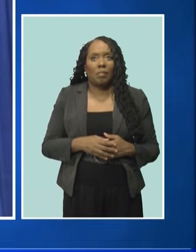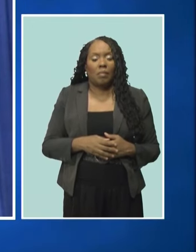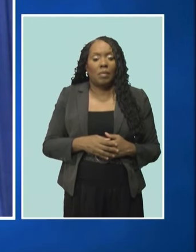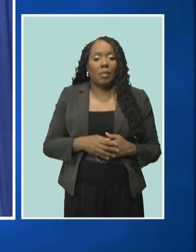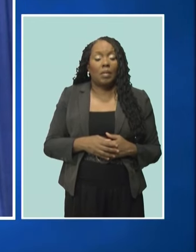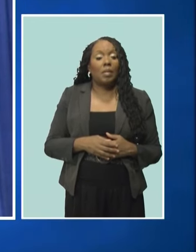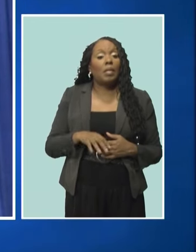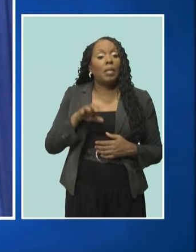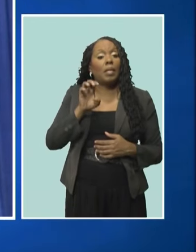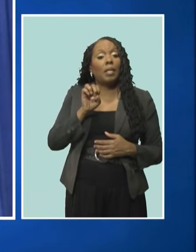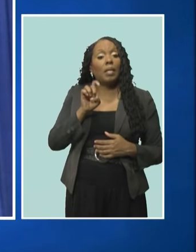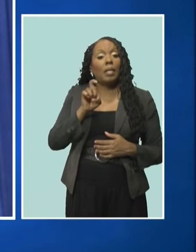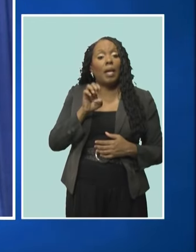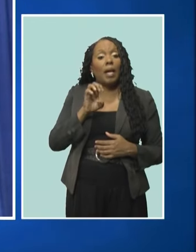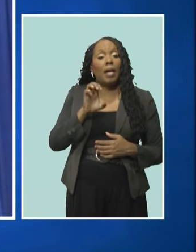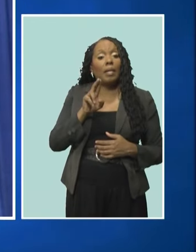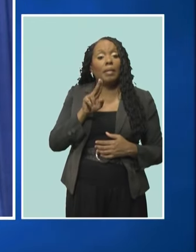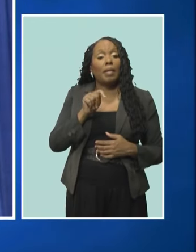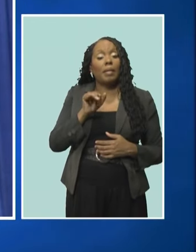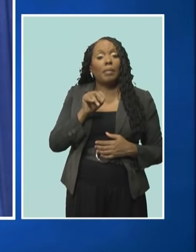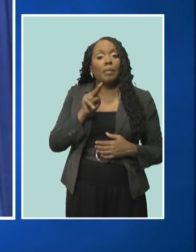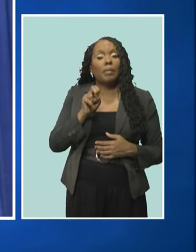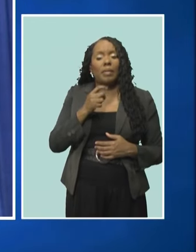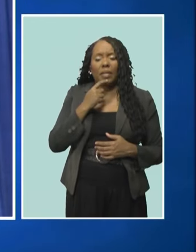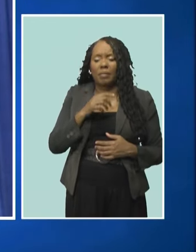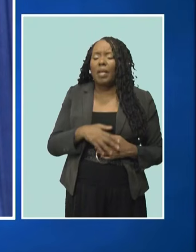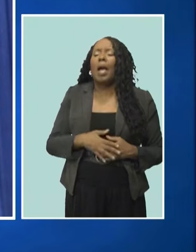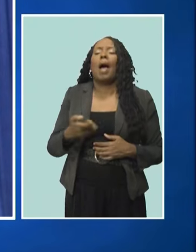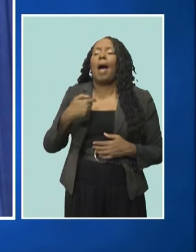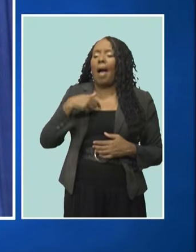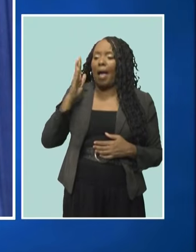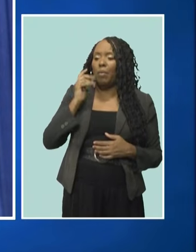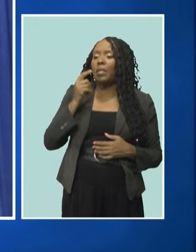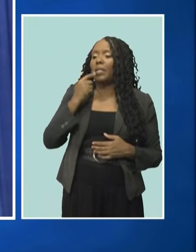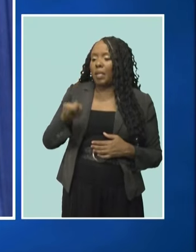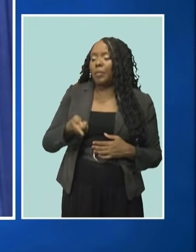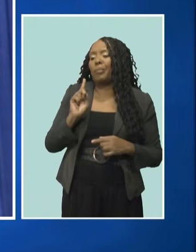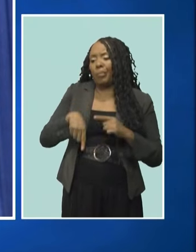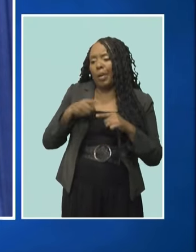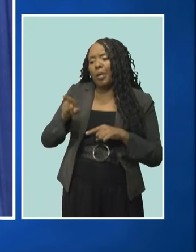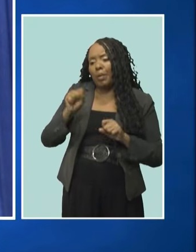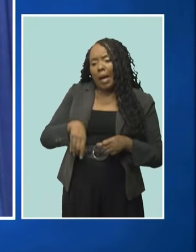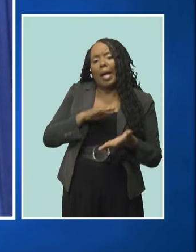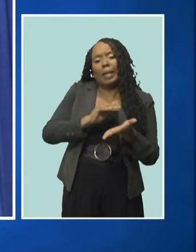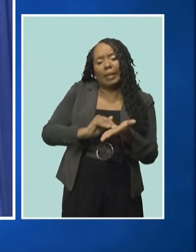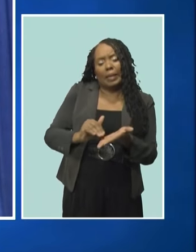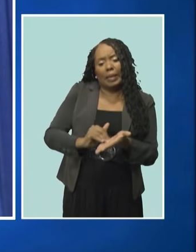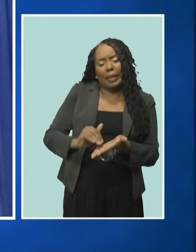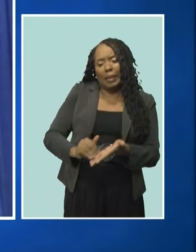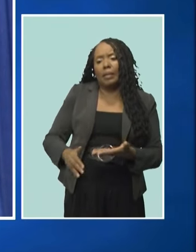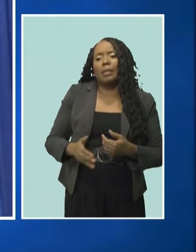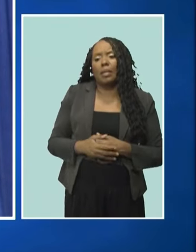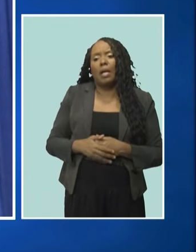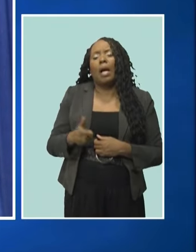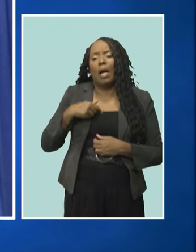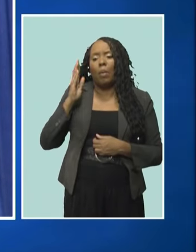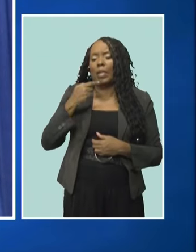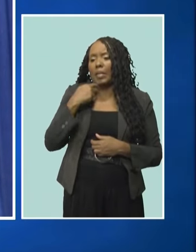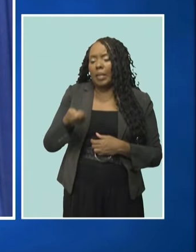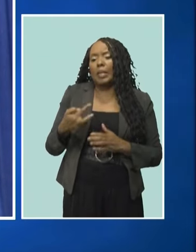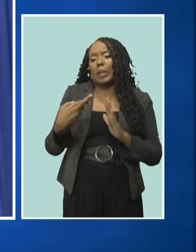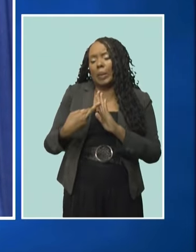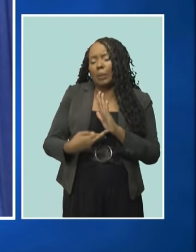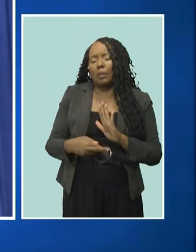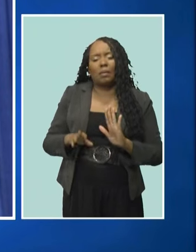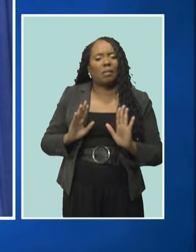be, that I will say that leave is to be granted to X or to Y, or on what terms and conditions. That is one of the